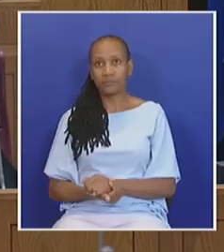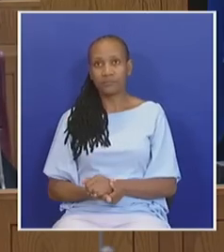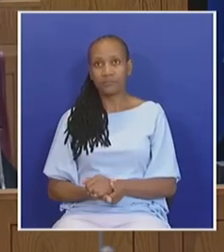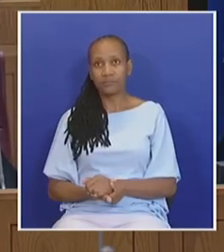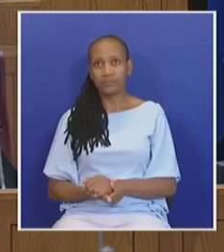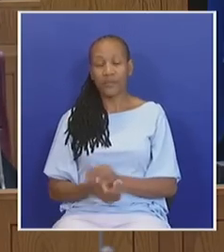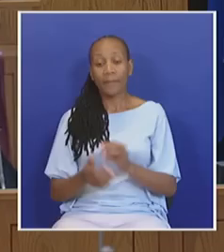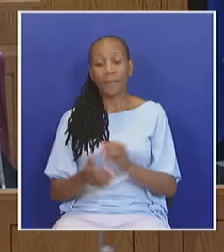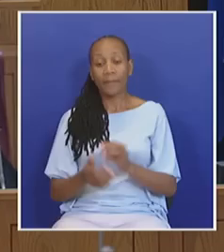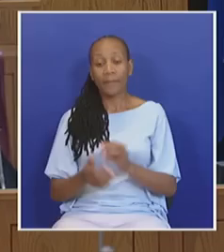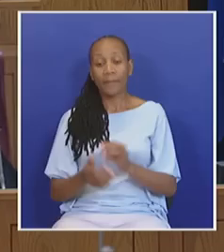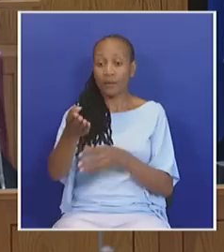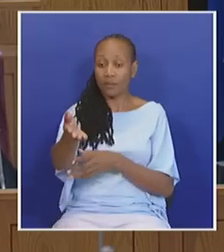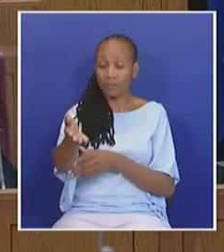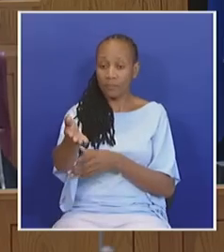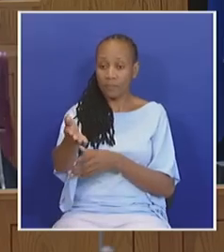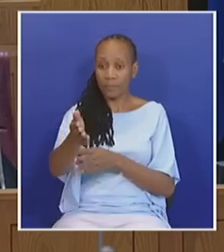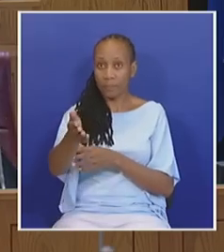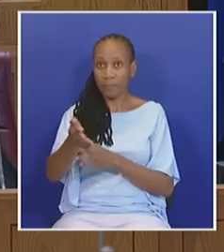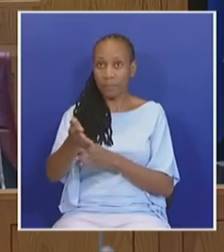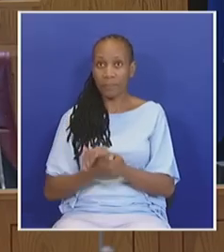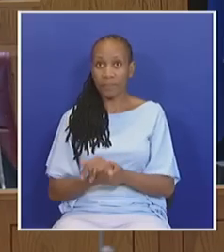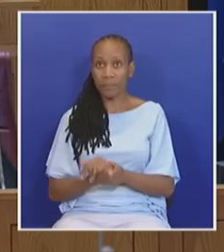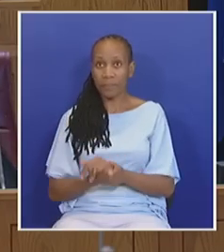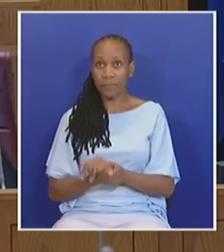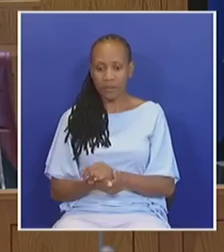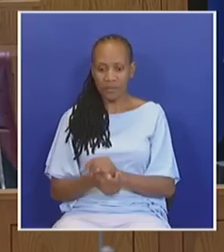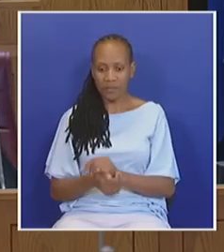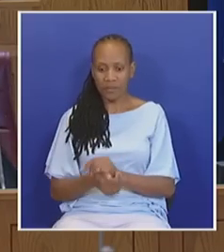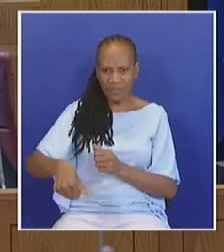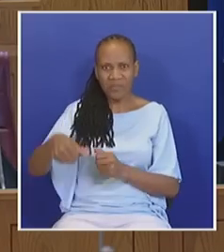Honorable Mateus, die dingetjie werk nie.